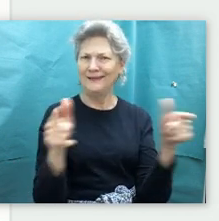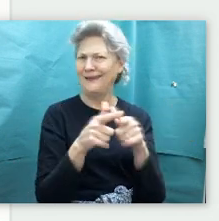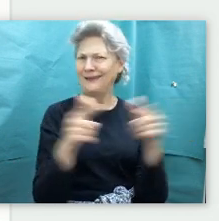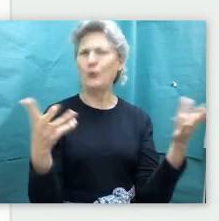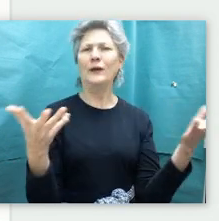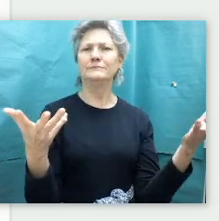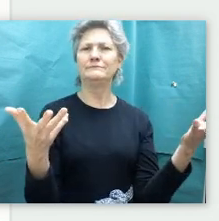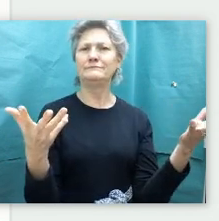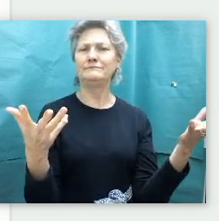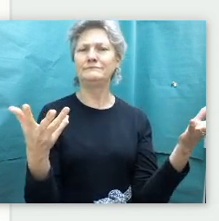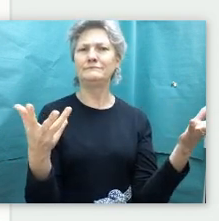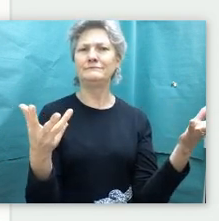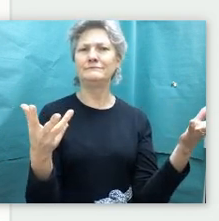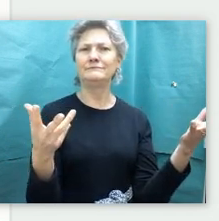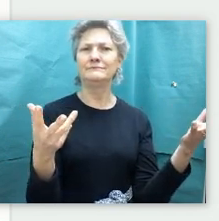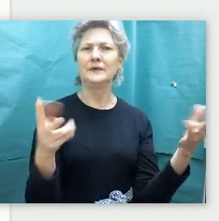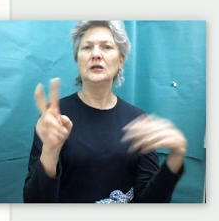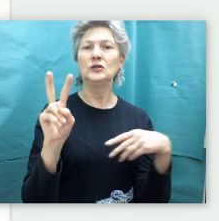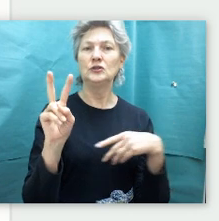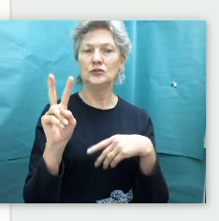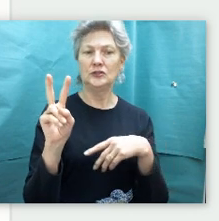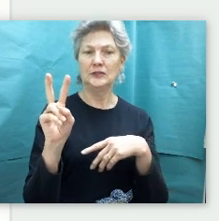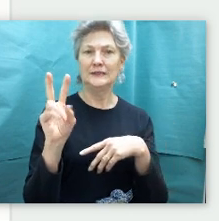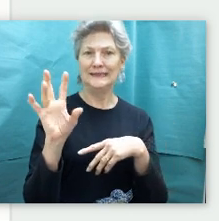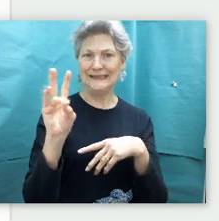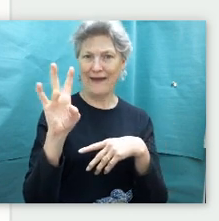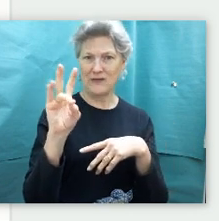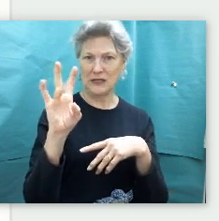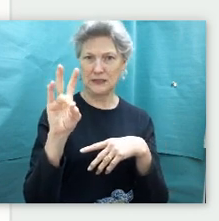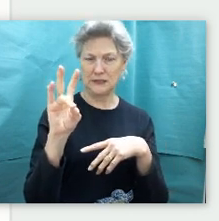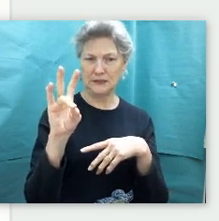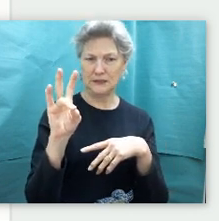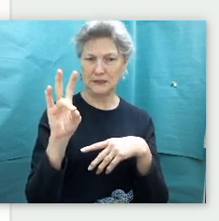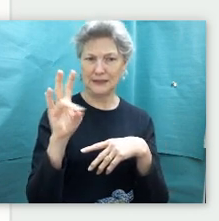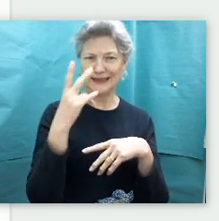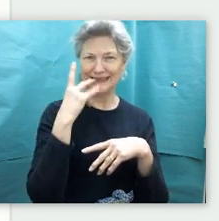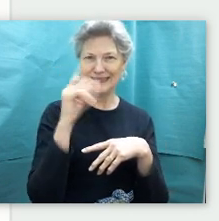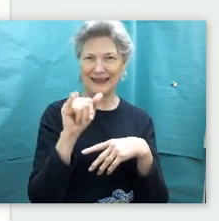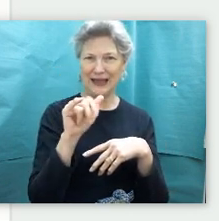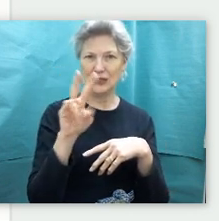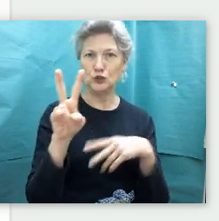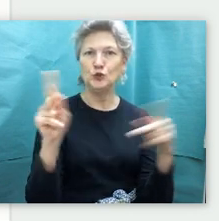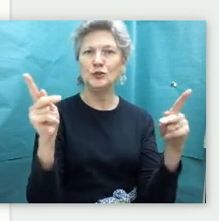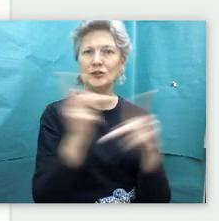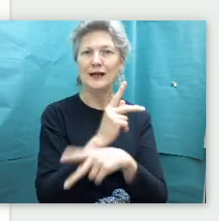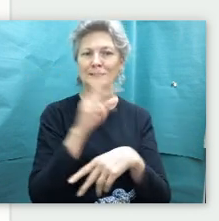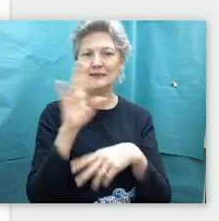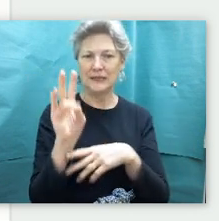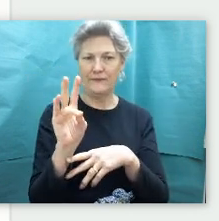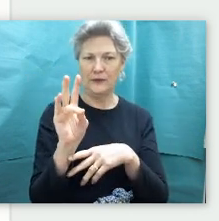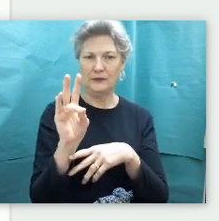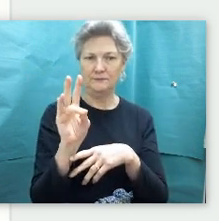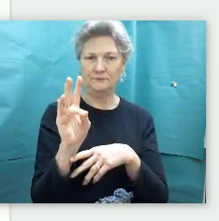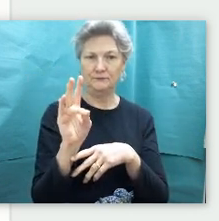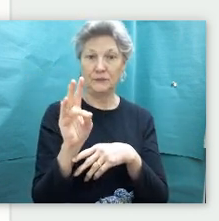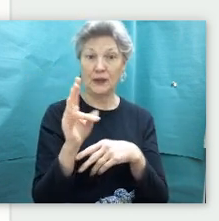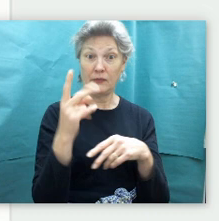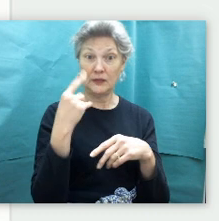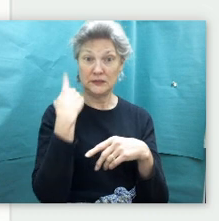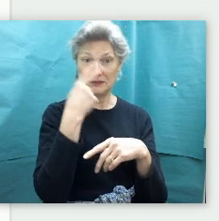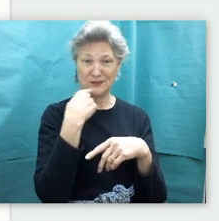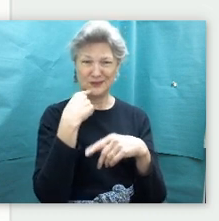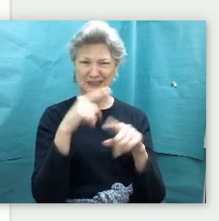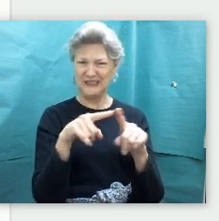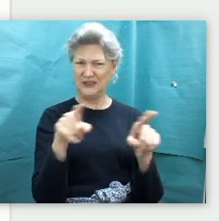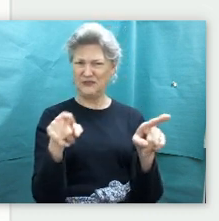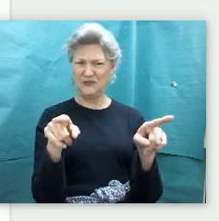length? My length is 7, and I can see that right here. Now these look